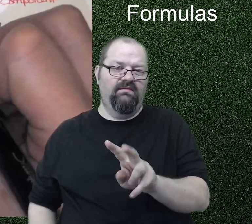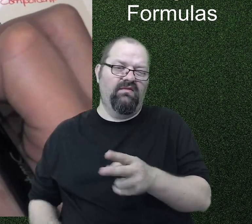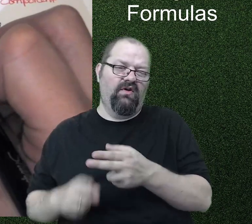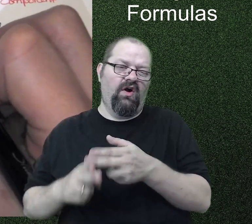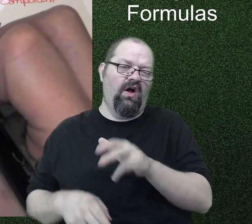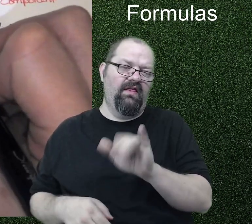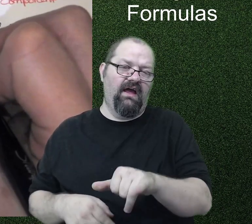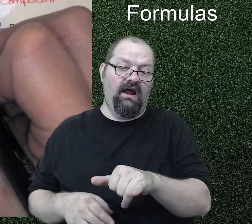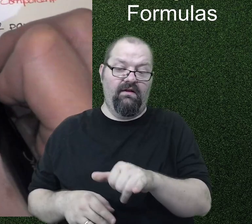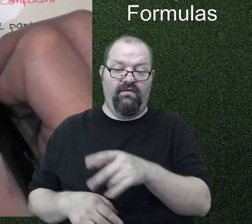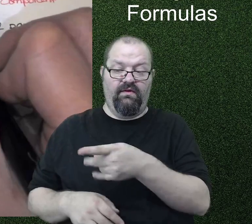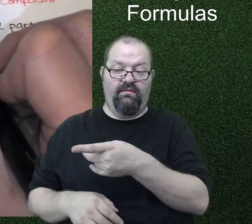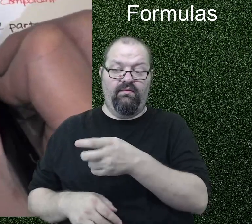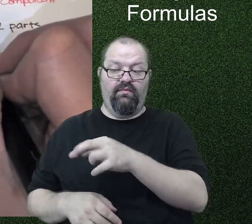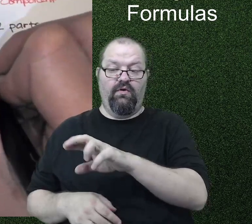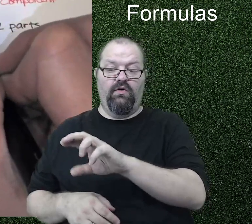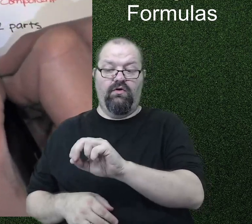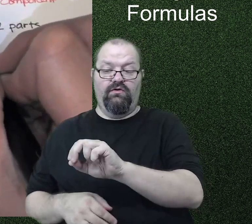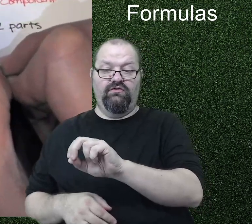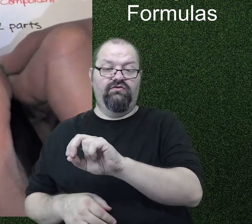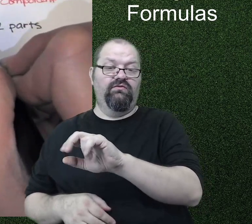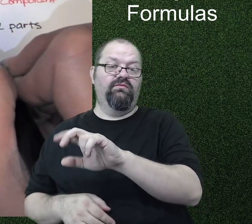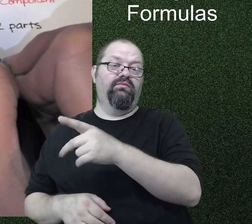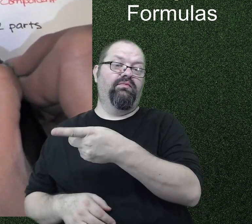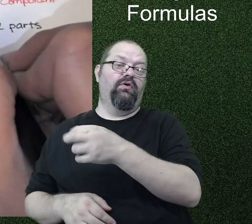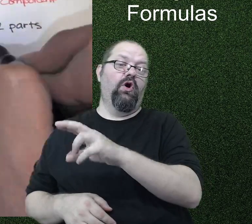the projection of U onto V.